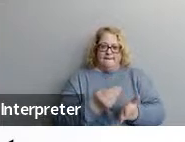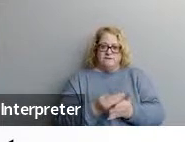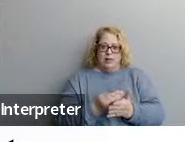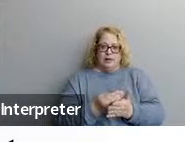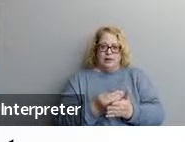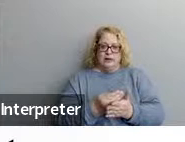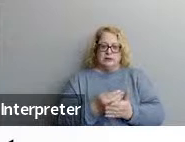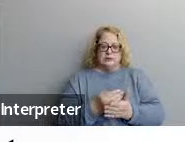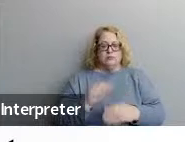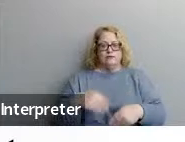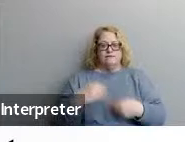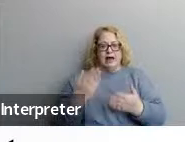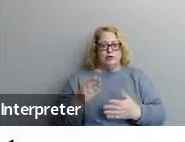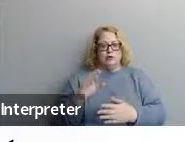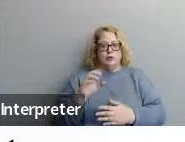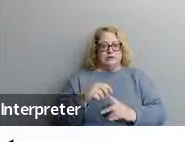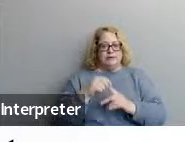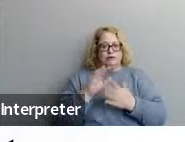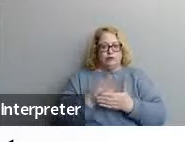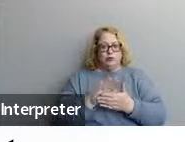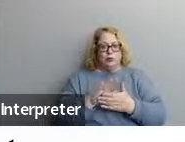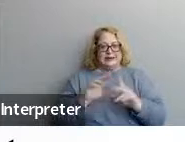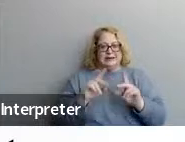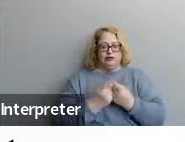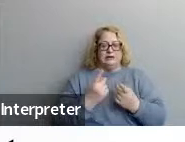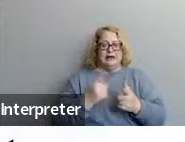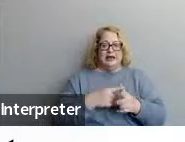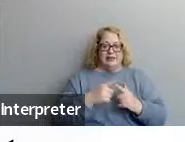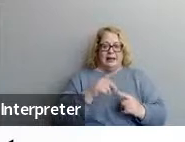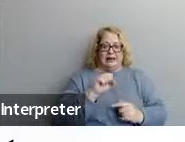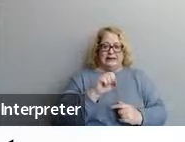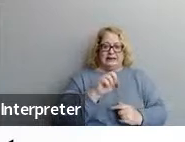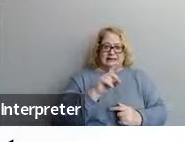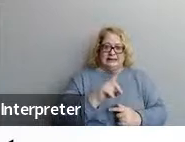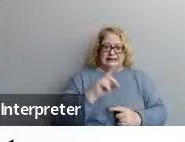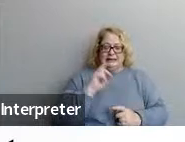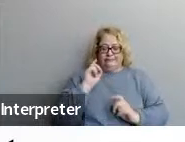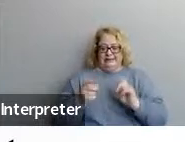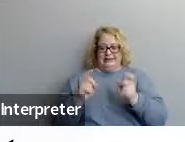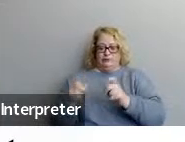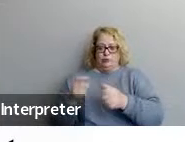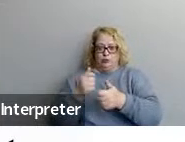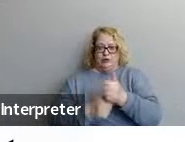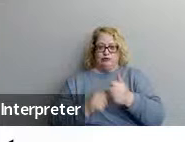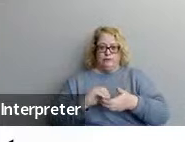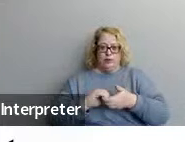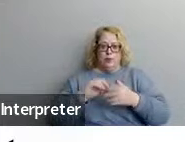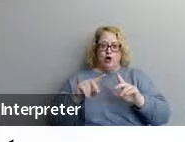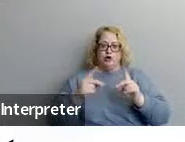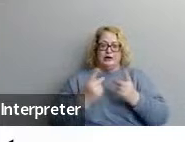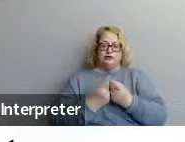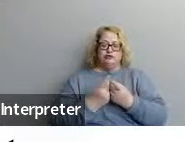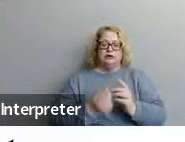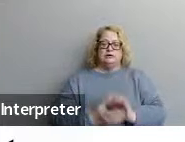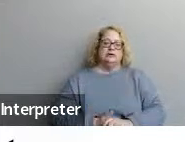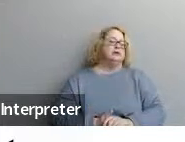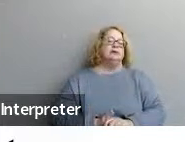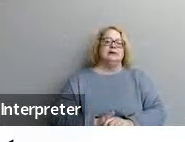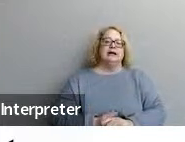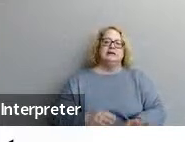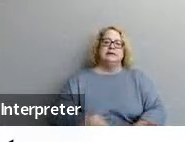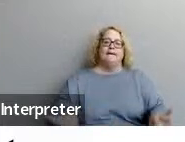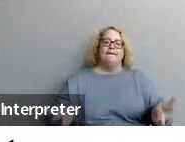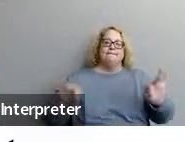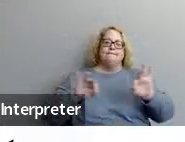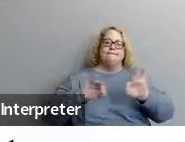to and provided to special school districts, and then we allocate those funds to each of the partner districts. It is important that through